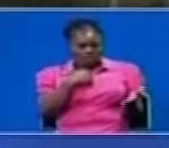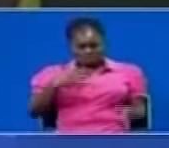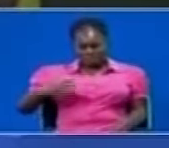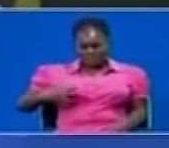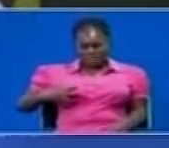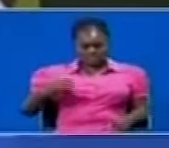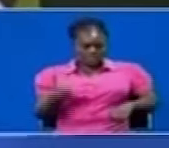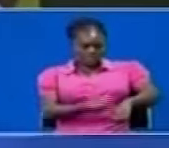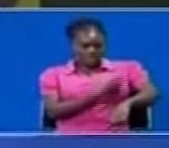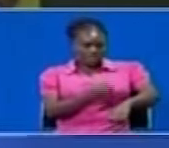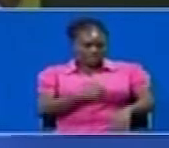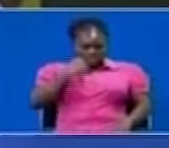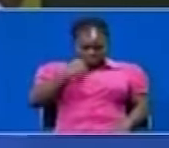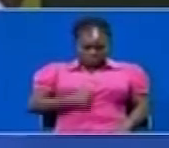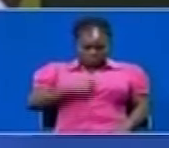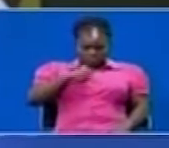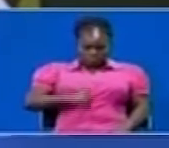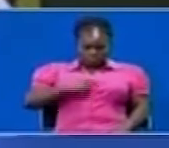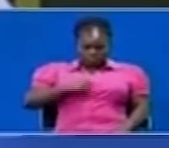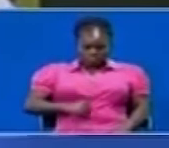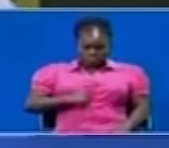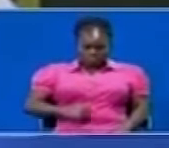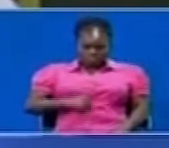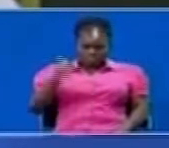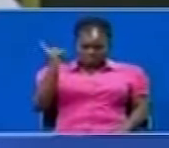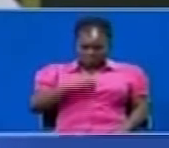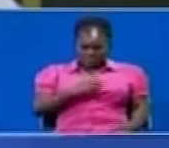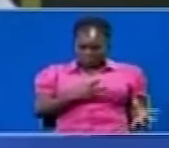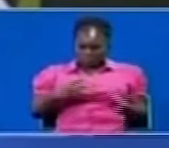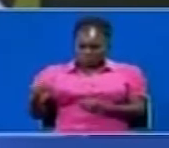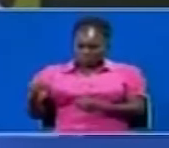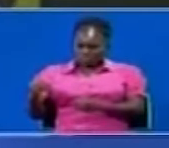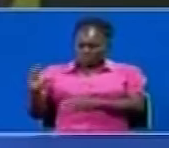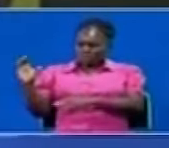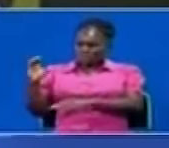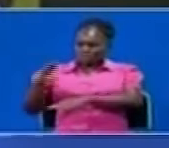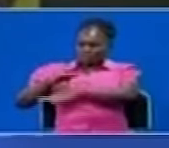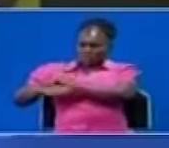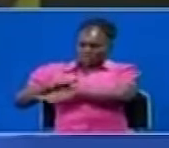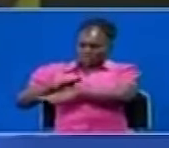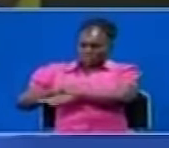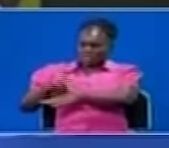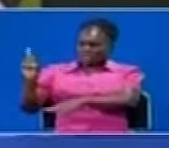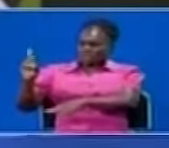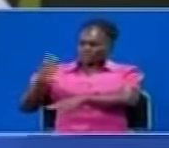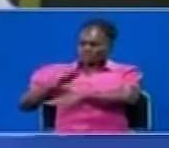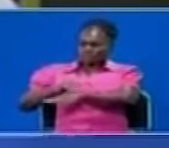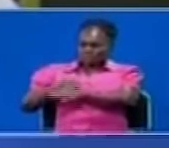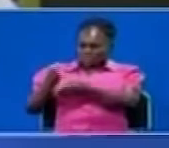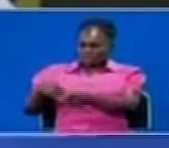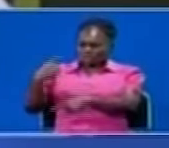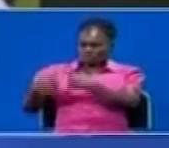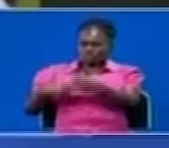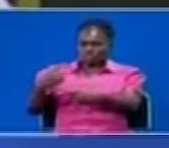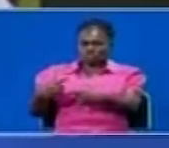cancer. Nikafanyiwa operation na nikaenda chemotherapy na radiotherapy. Na sasa naendelea